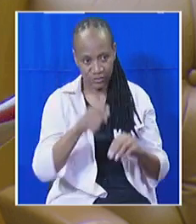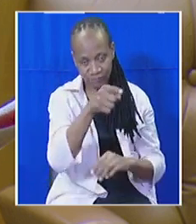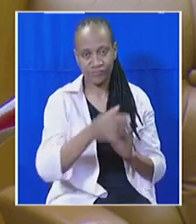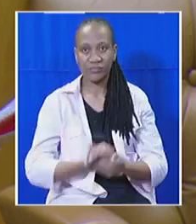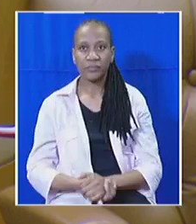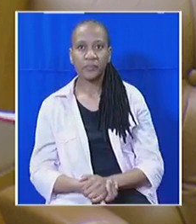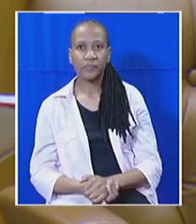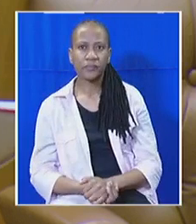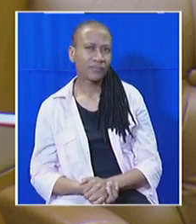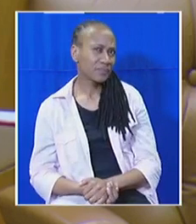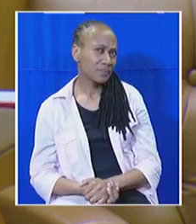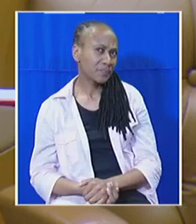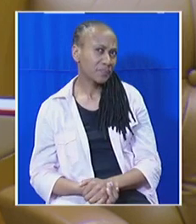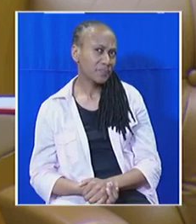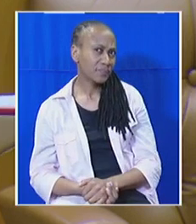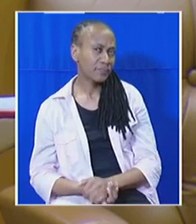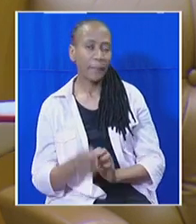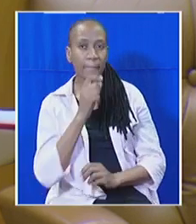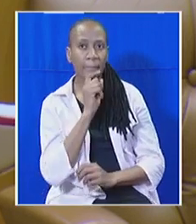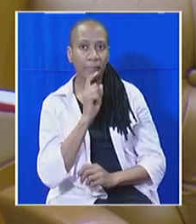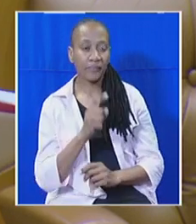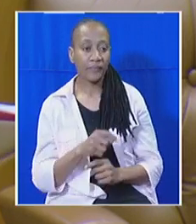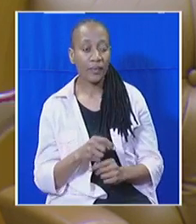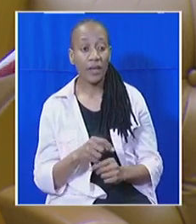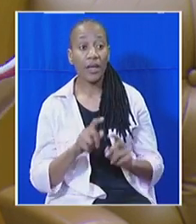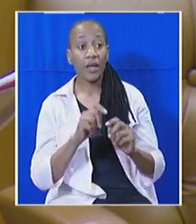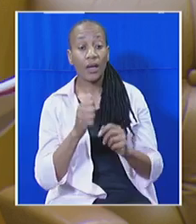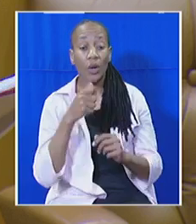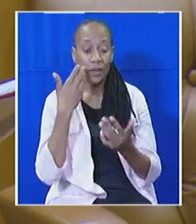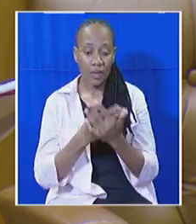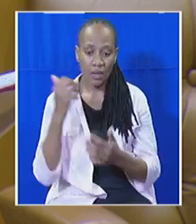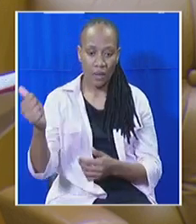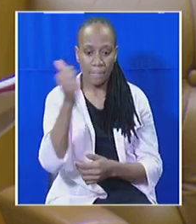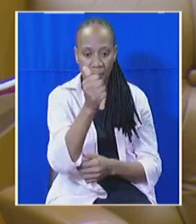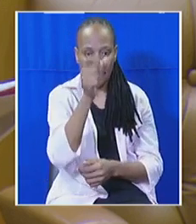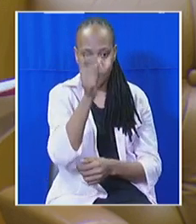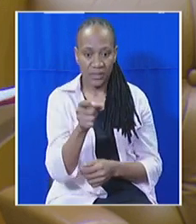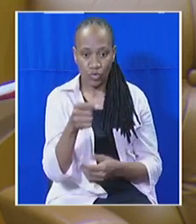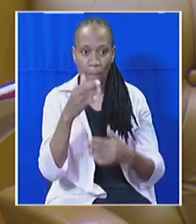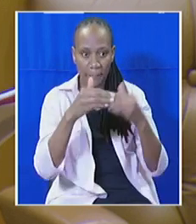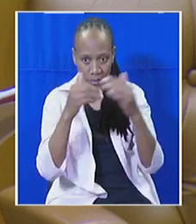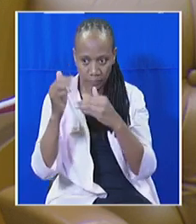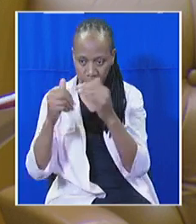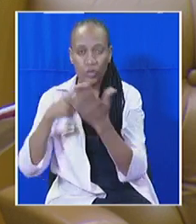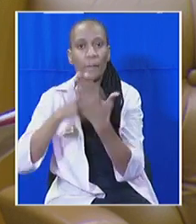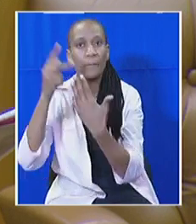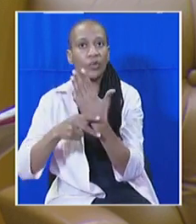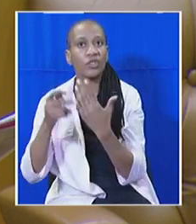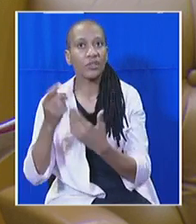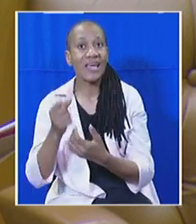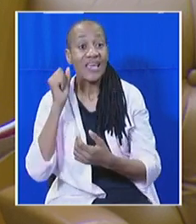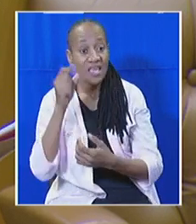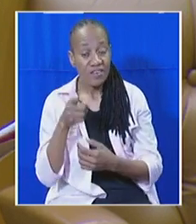This strategy determines that a contractor may only be appointed to implement housing subsidized project if the contractor